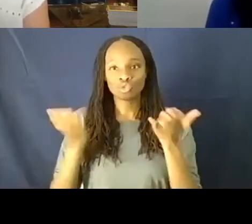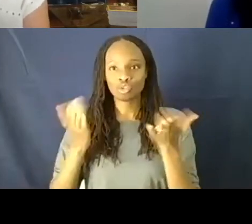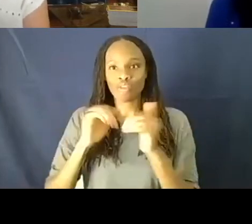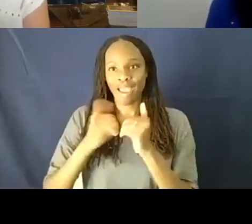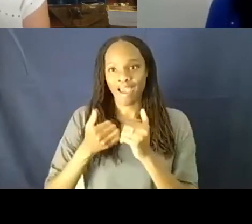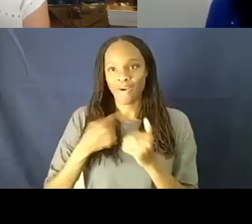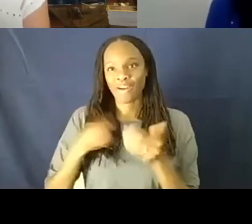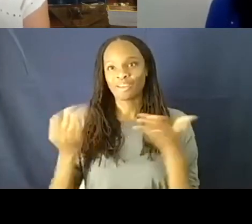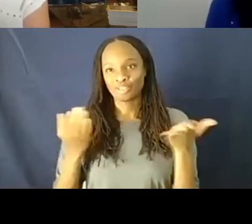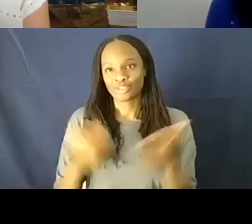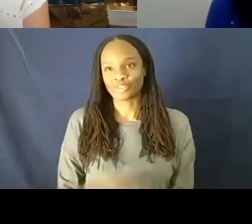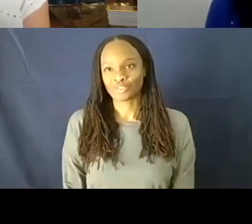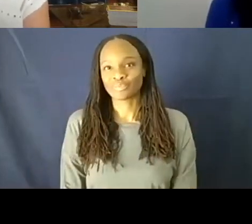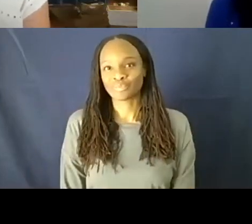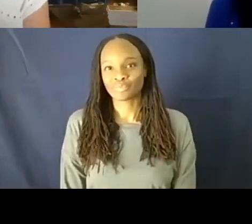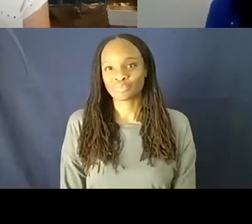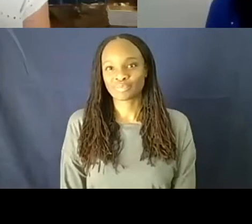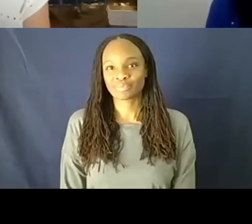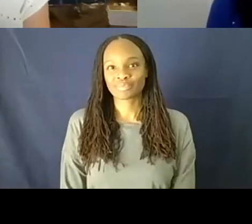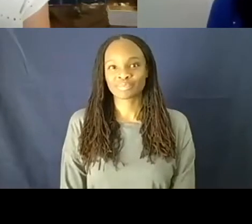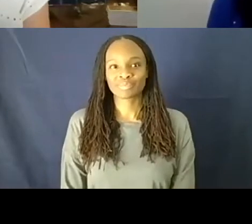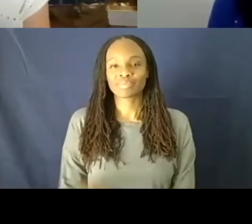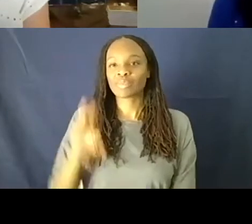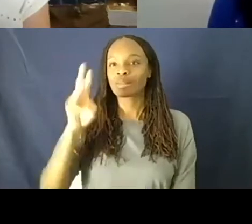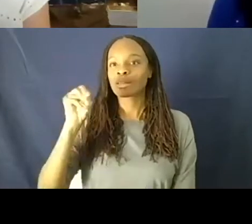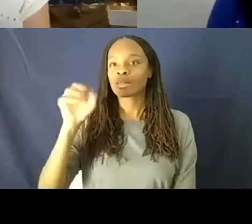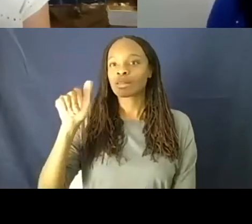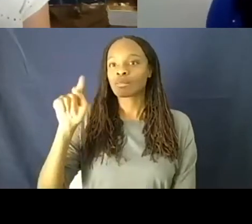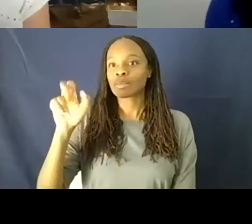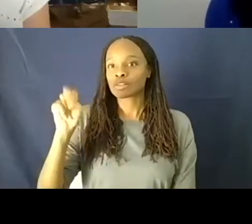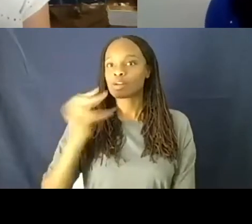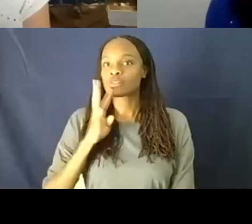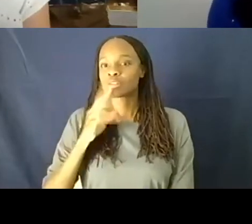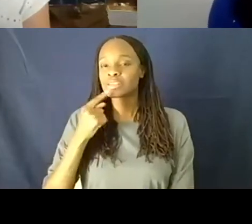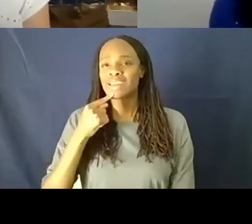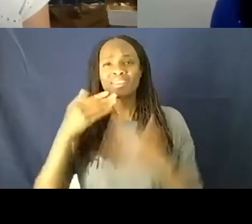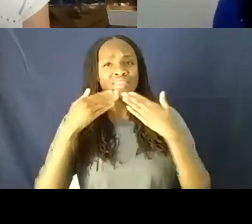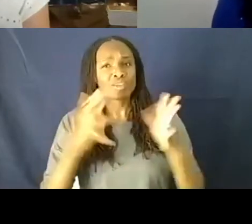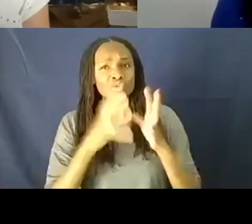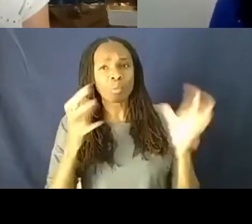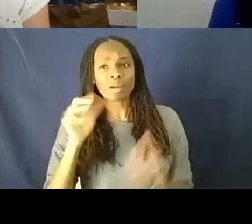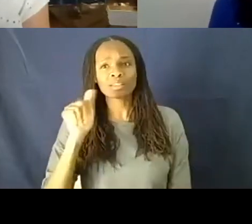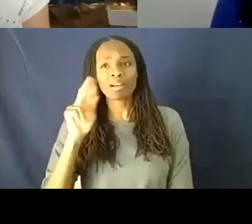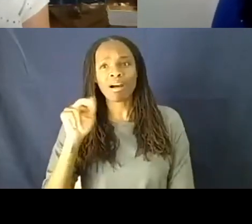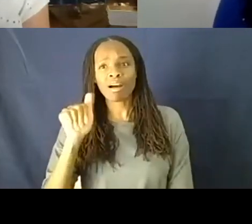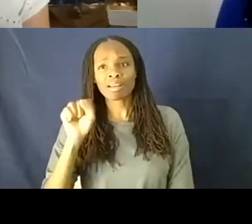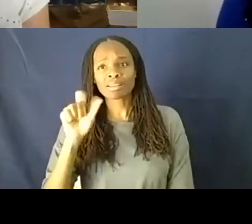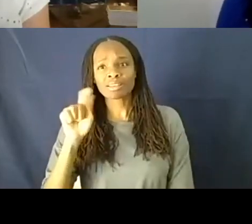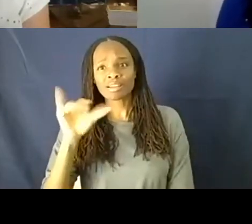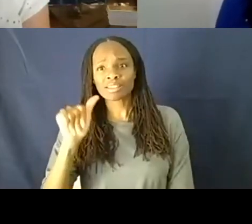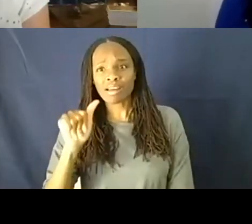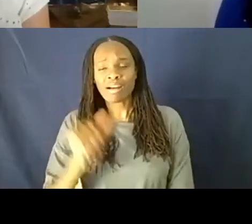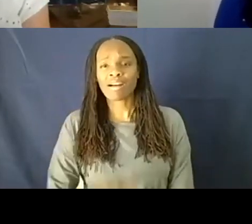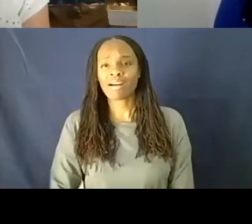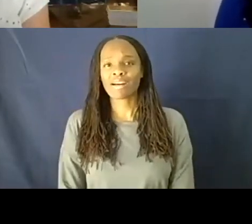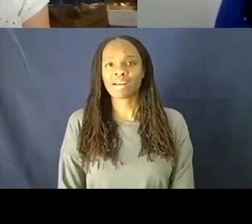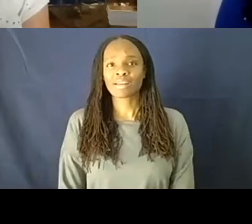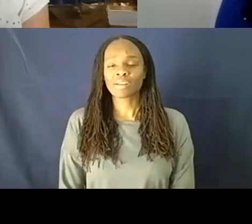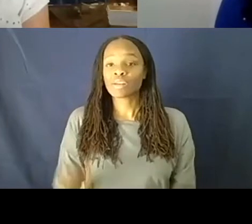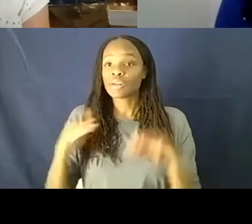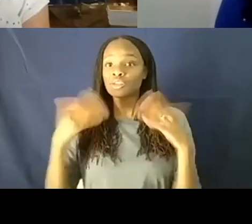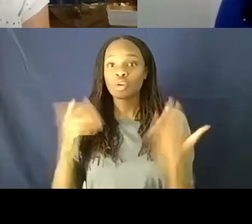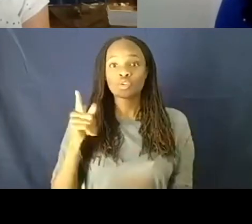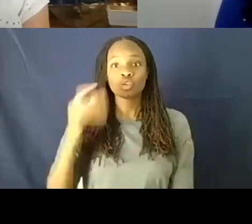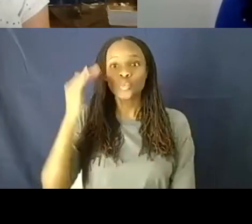Um, Thank you so much for that, Anastasia. So, as you've now heard